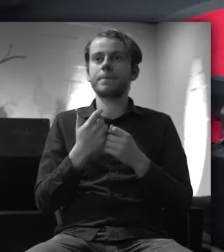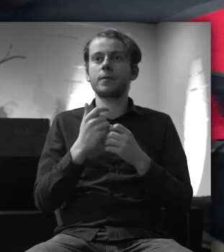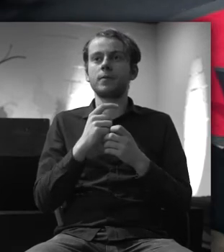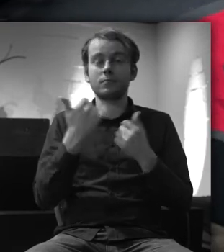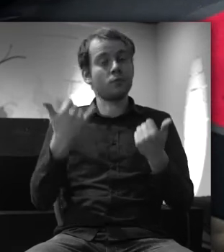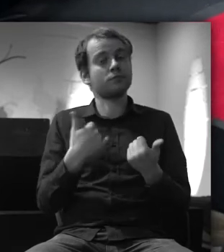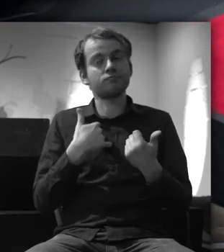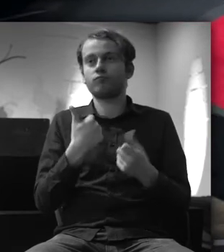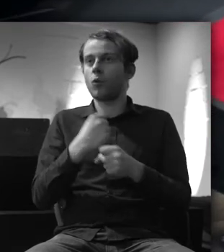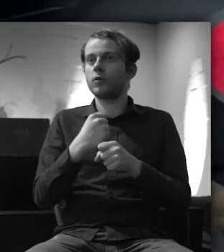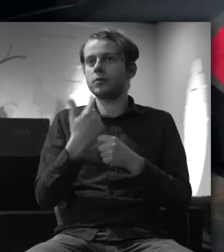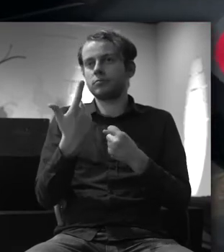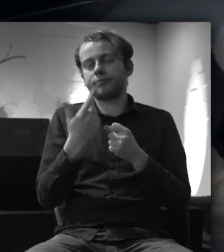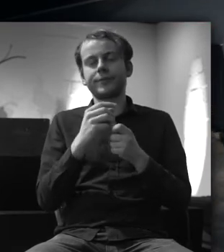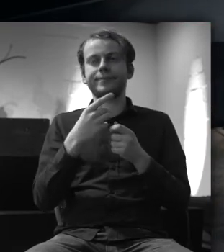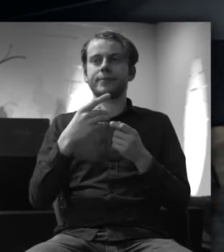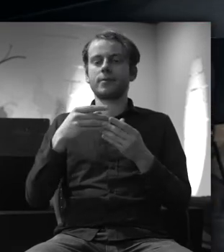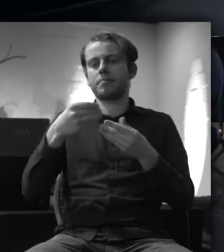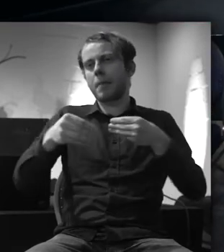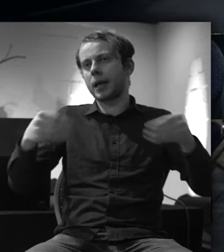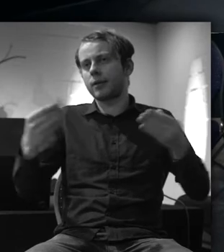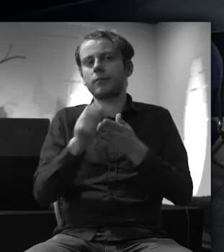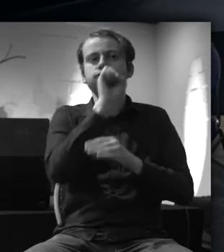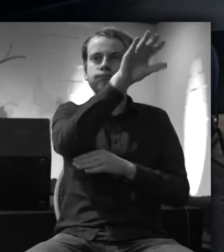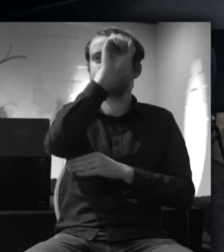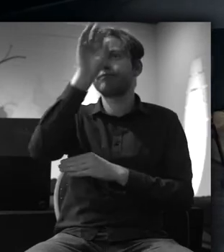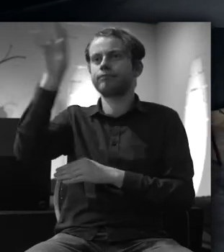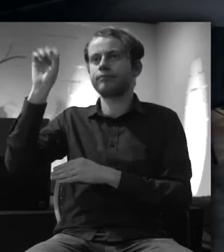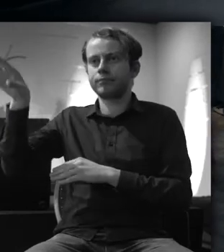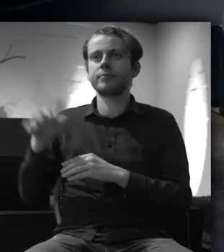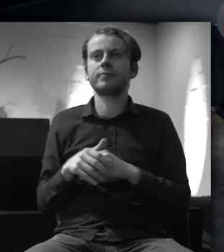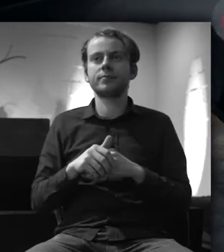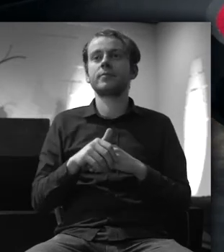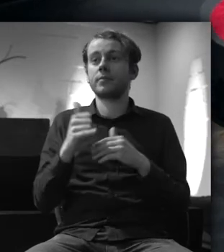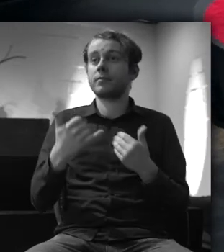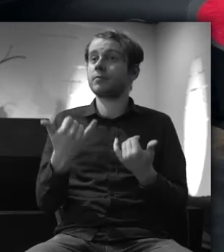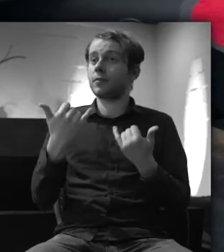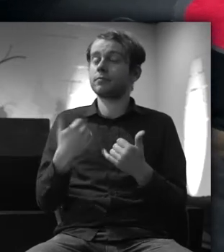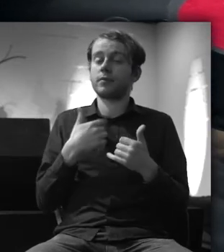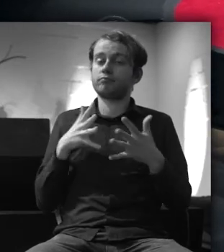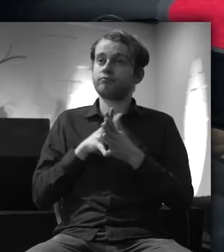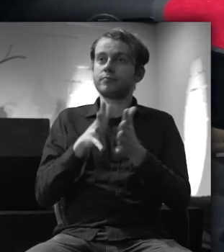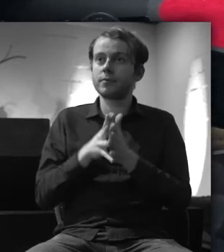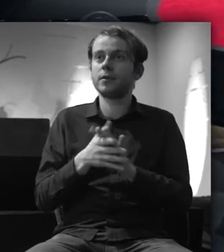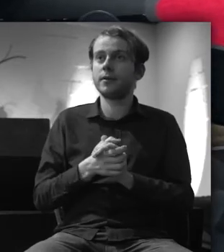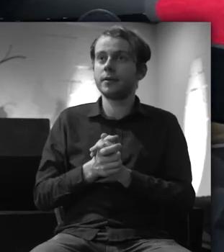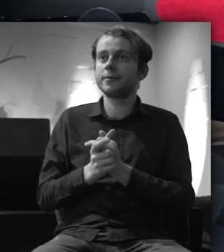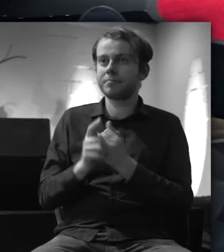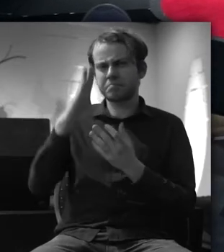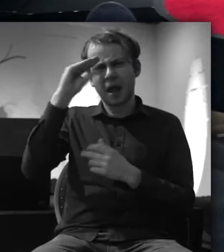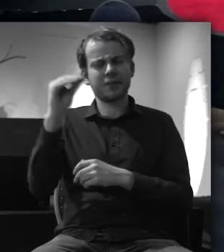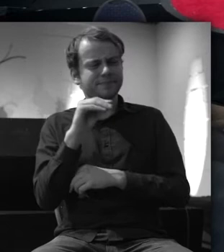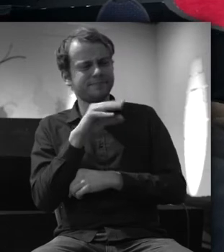then the man started make like a very simple calculation with me. He told me, like, all the amount of money I spend on my